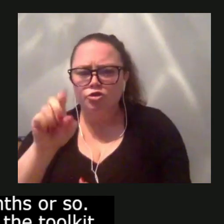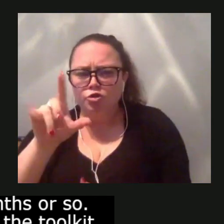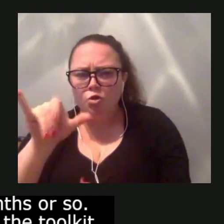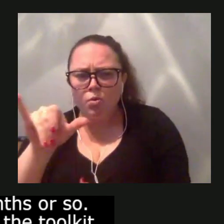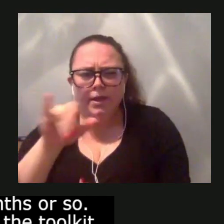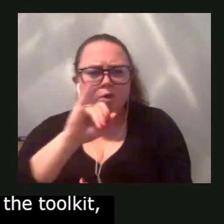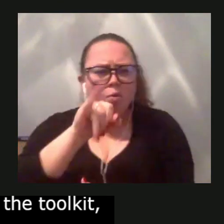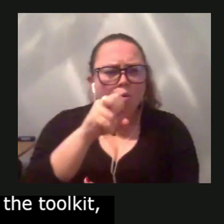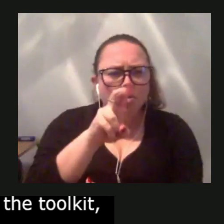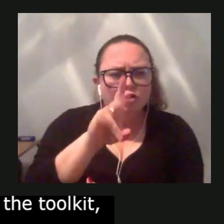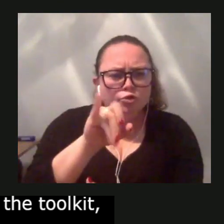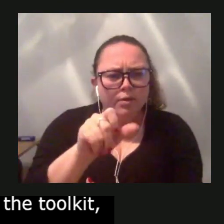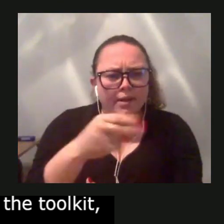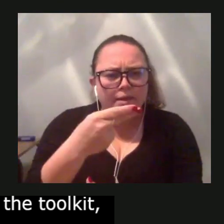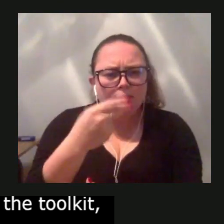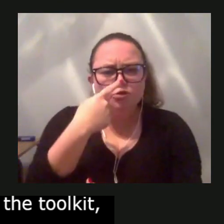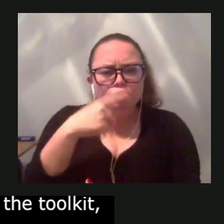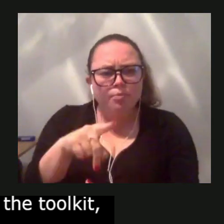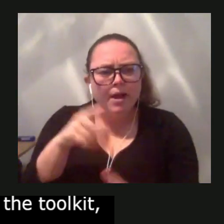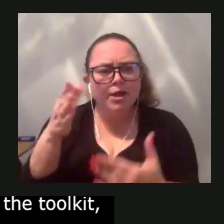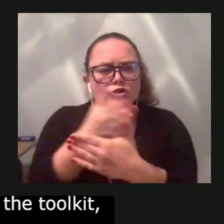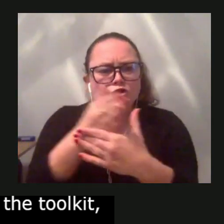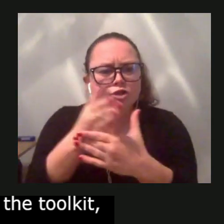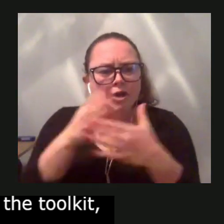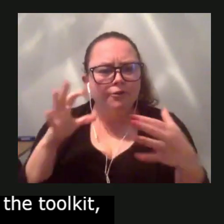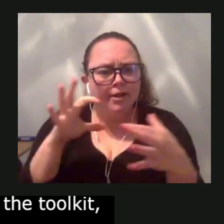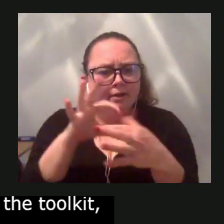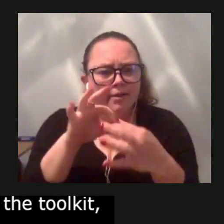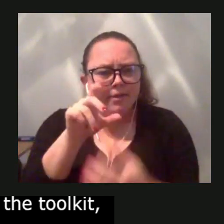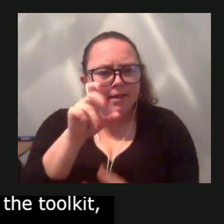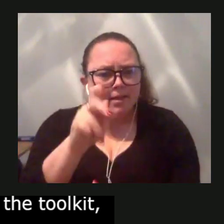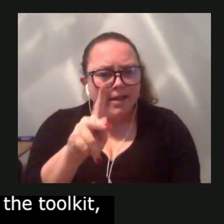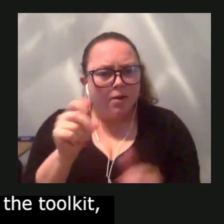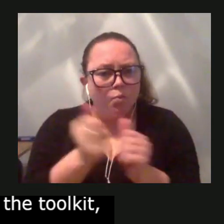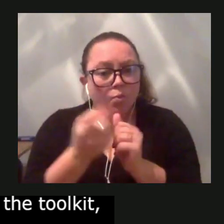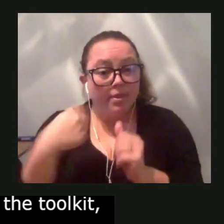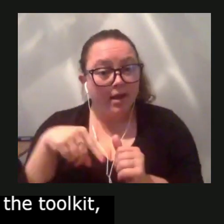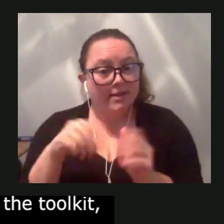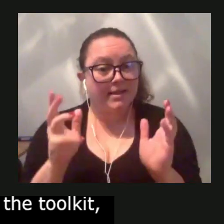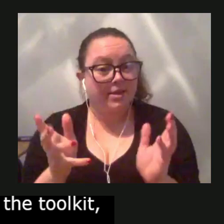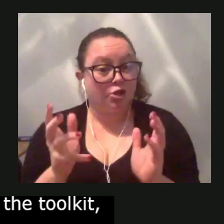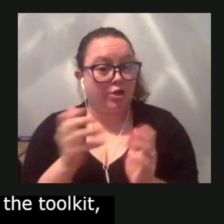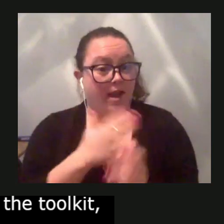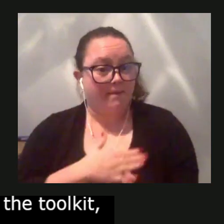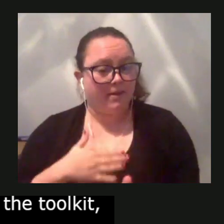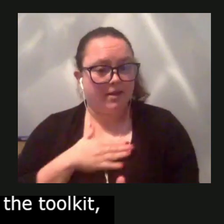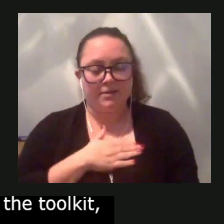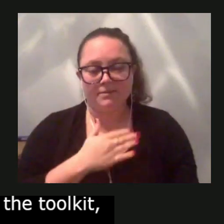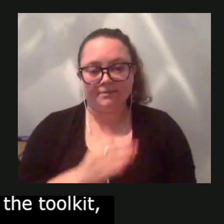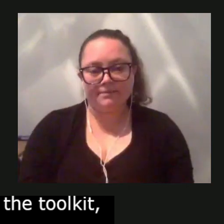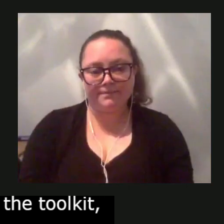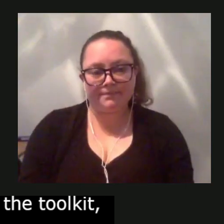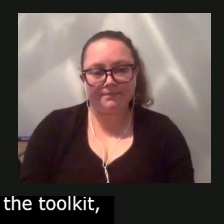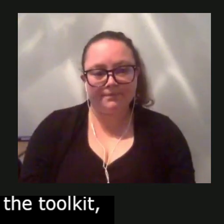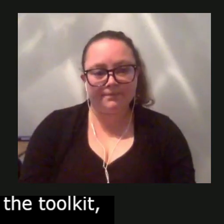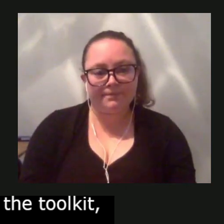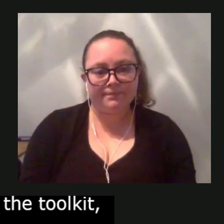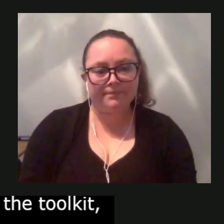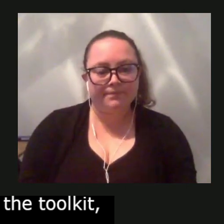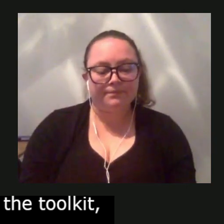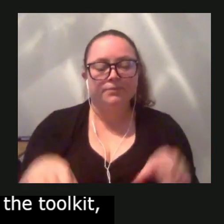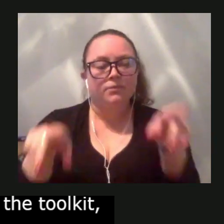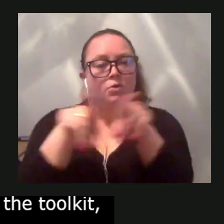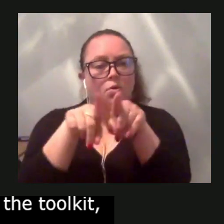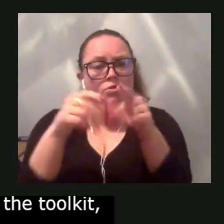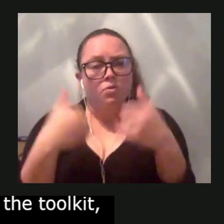share the link with us here in the chat. And also, there are other tools and